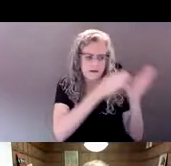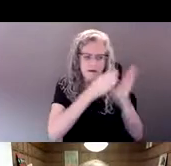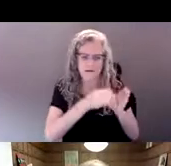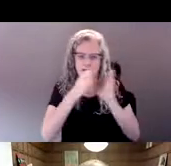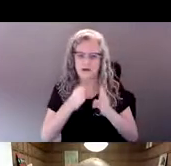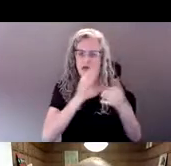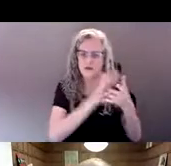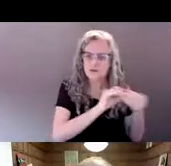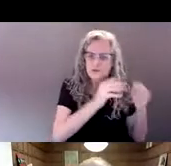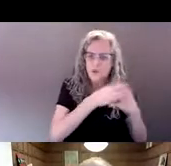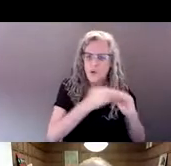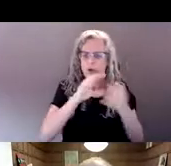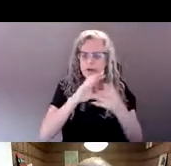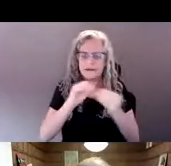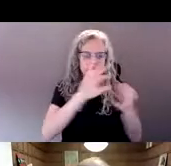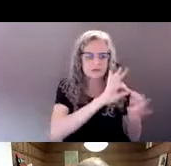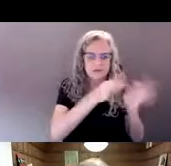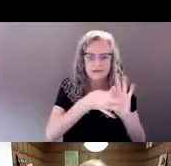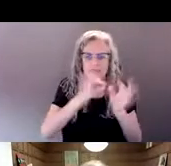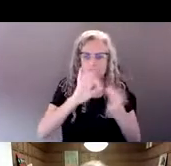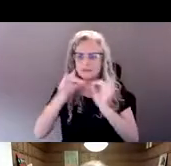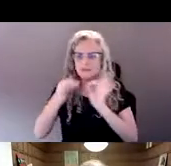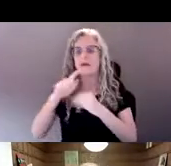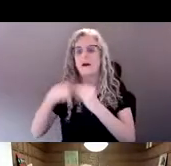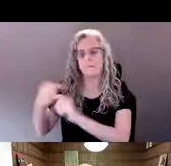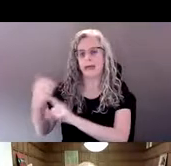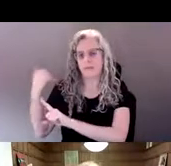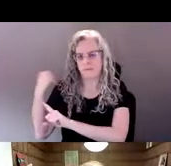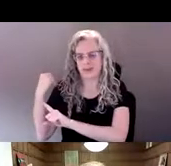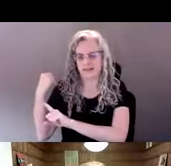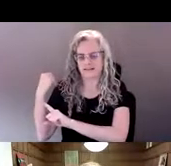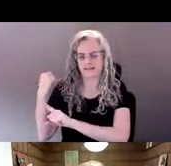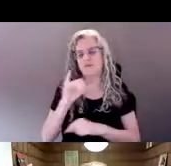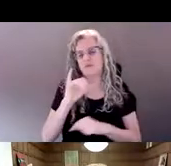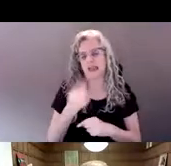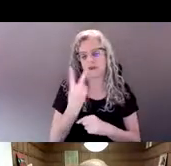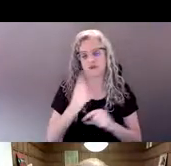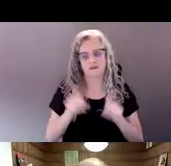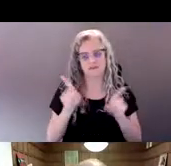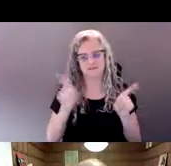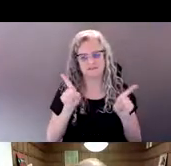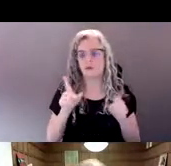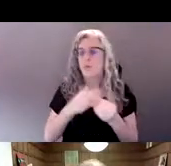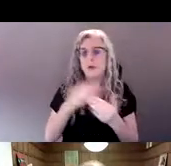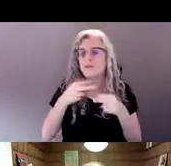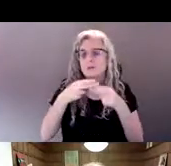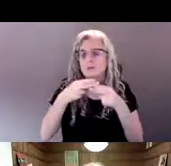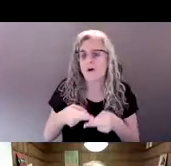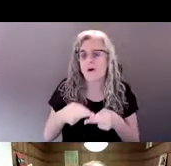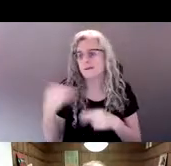interpretations and arguments we've made about the past. Either way, whatever you think, past, history, isn't it